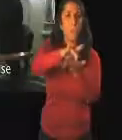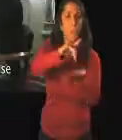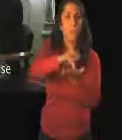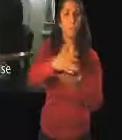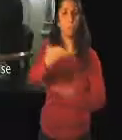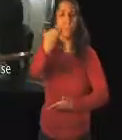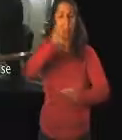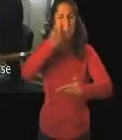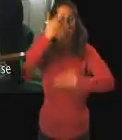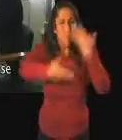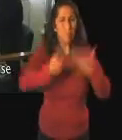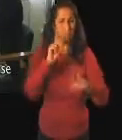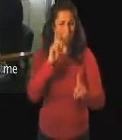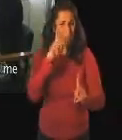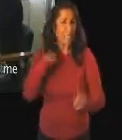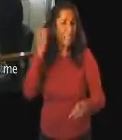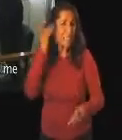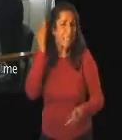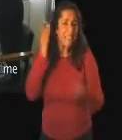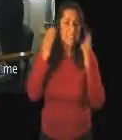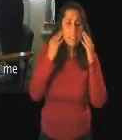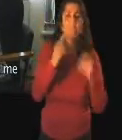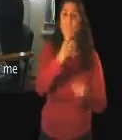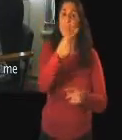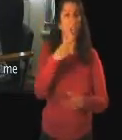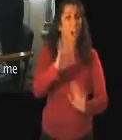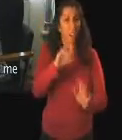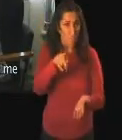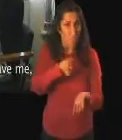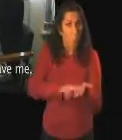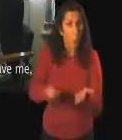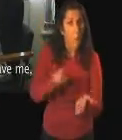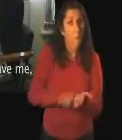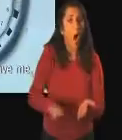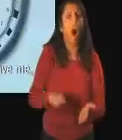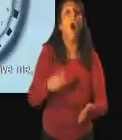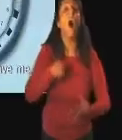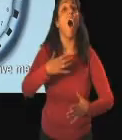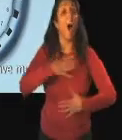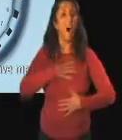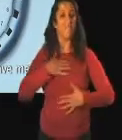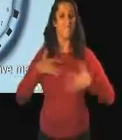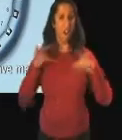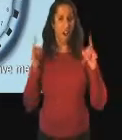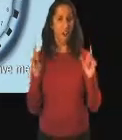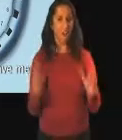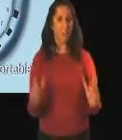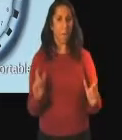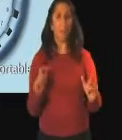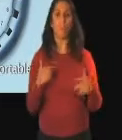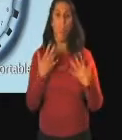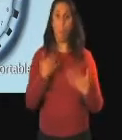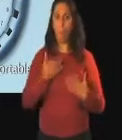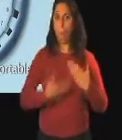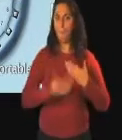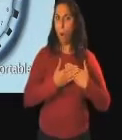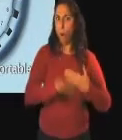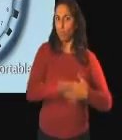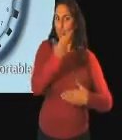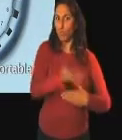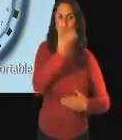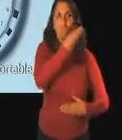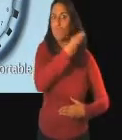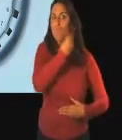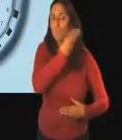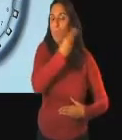centre I kept talking about the sounds I heard and Marie told me yes that is normal, that kind of gave me, that made me